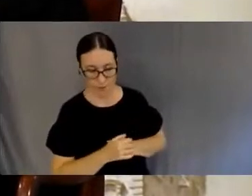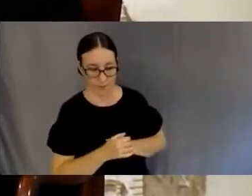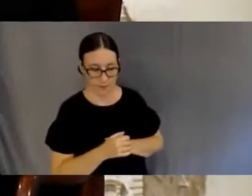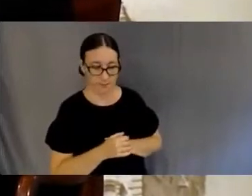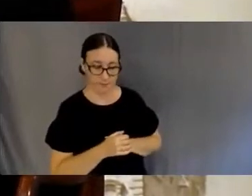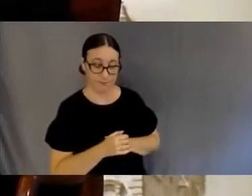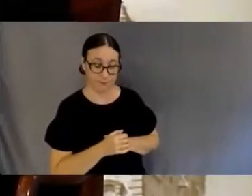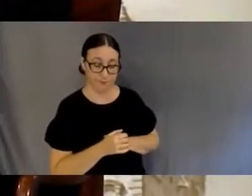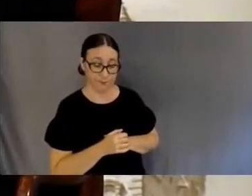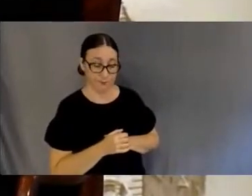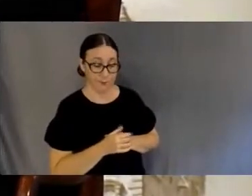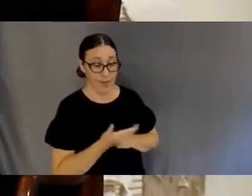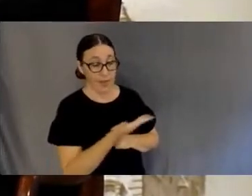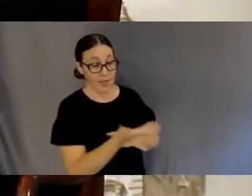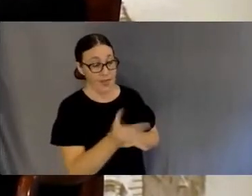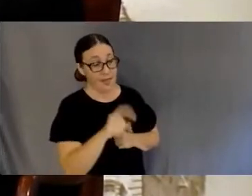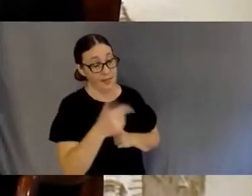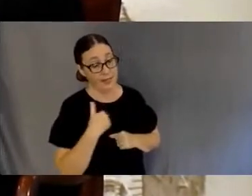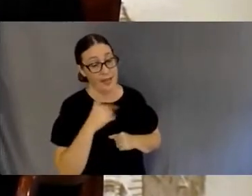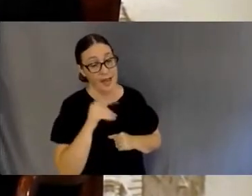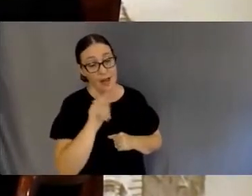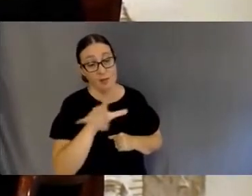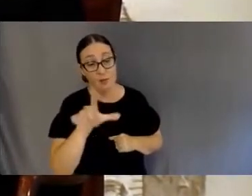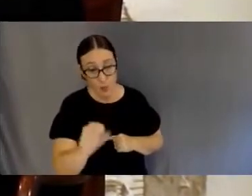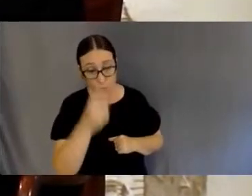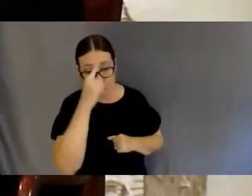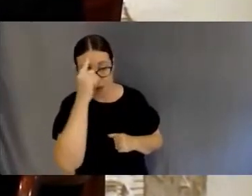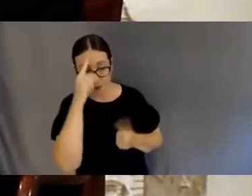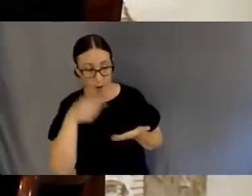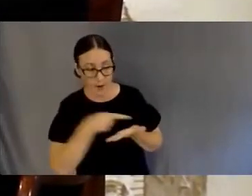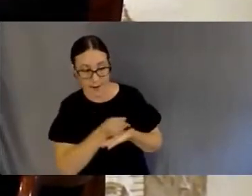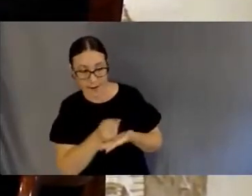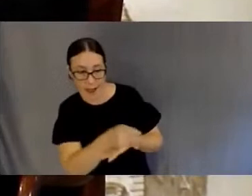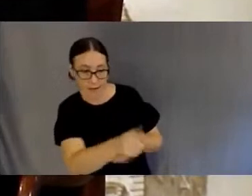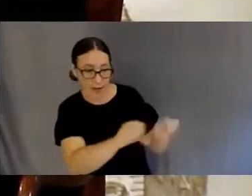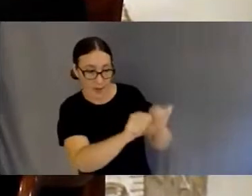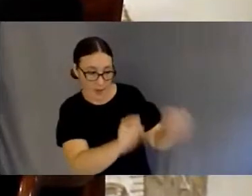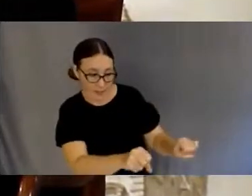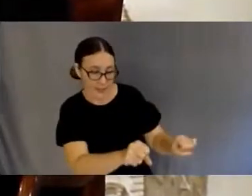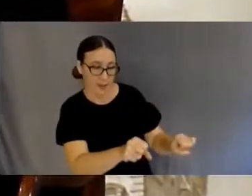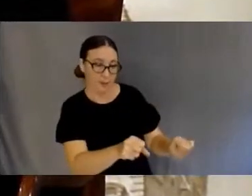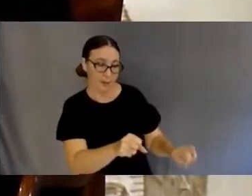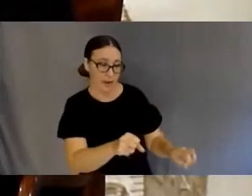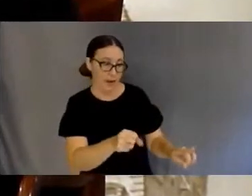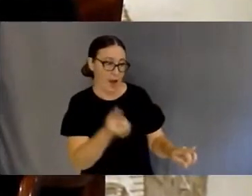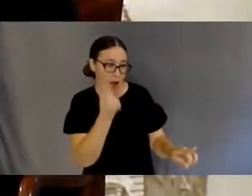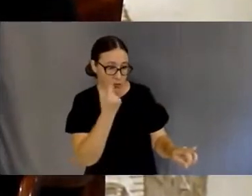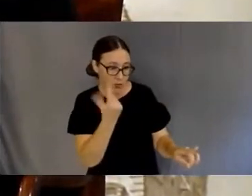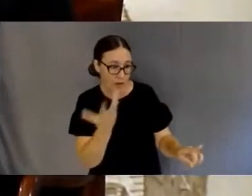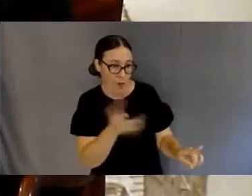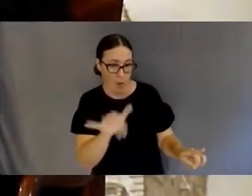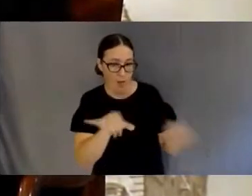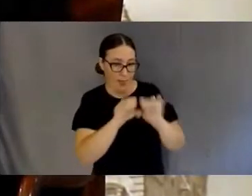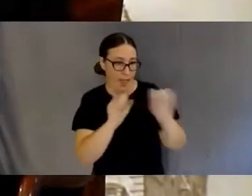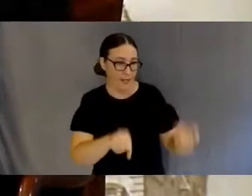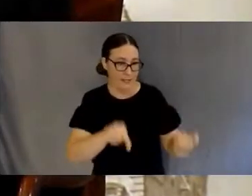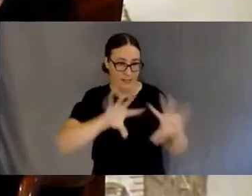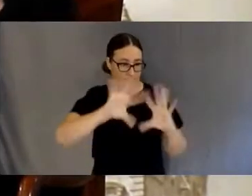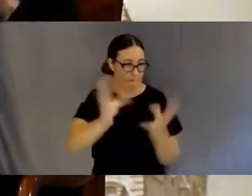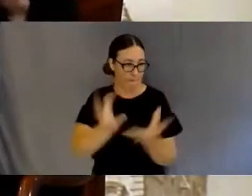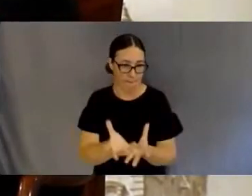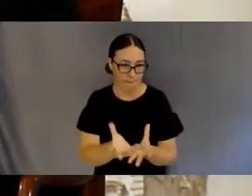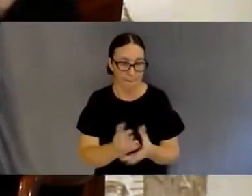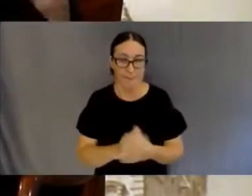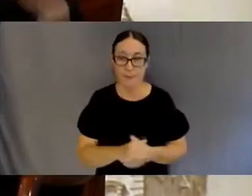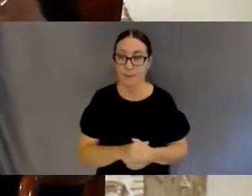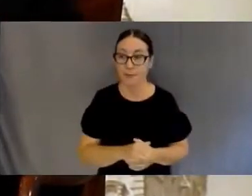also need to have the tools to navigate a system and the information about what that system is. And so